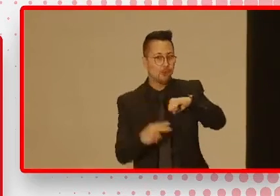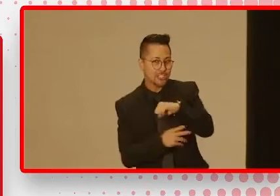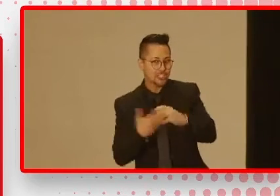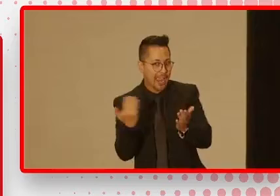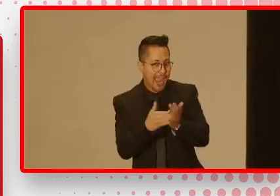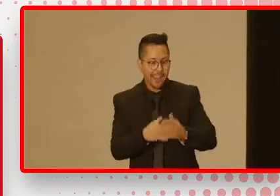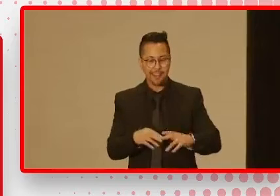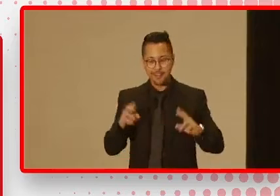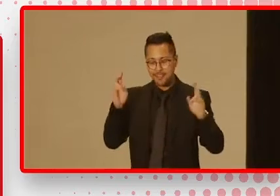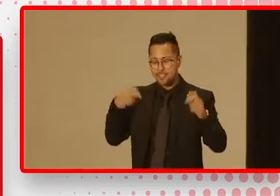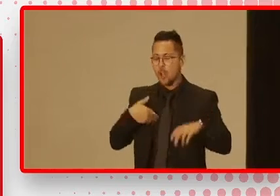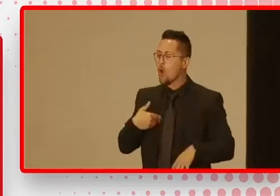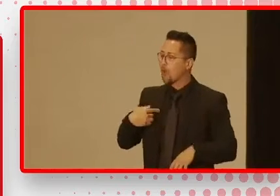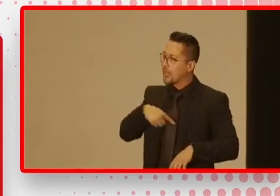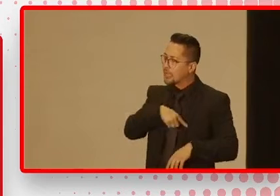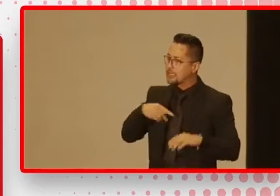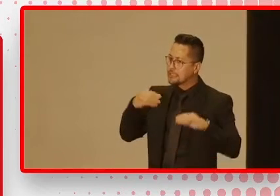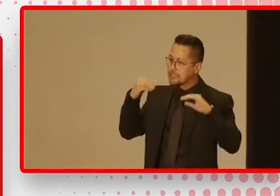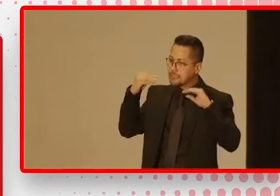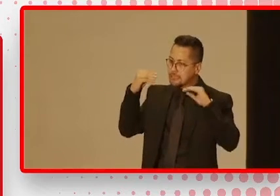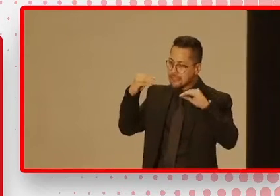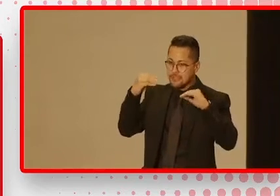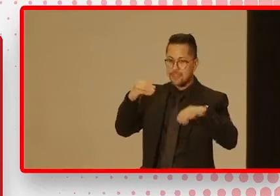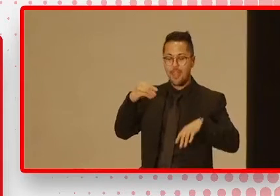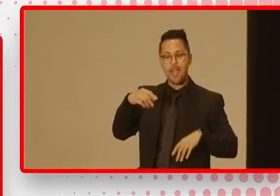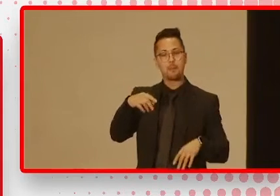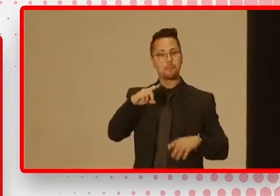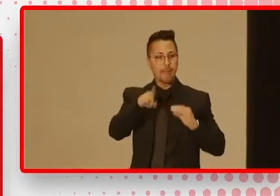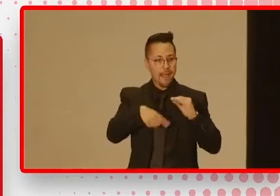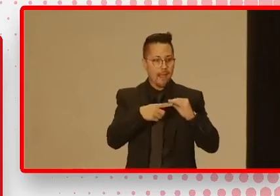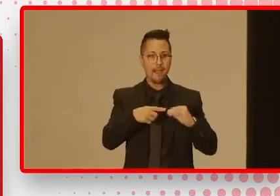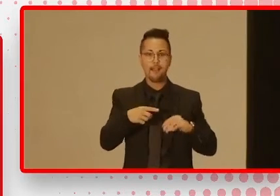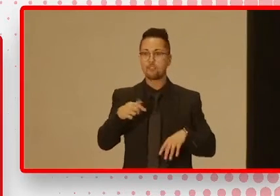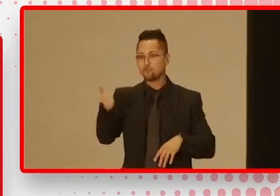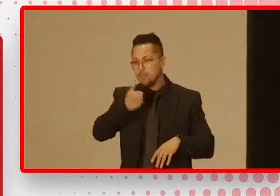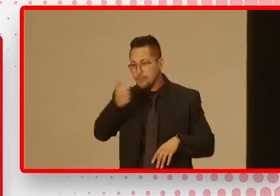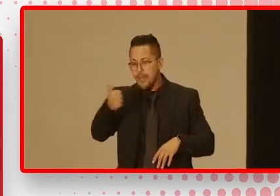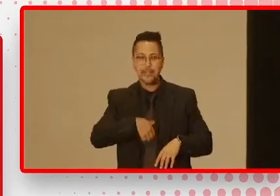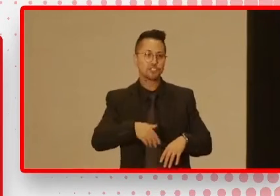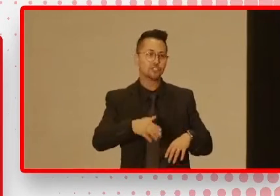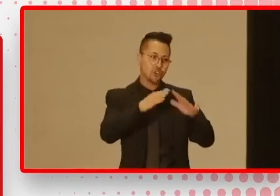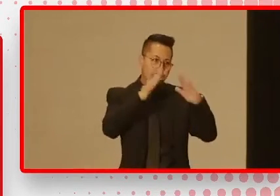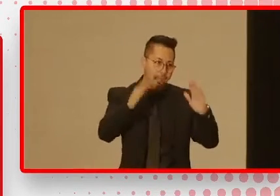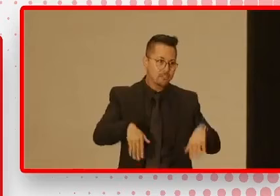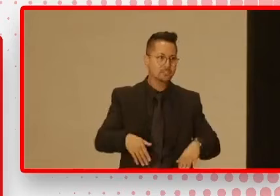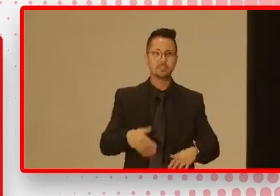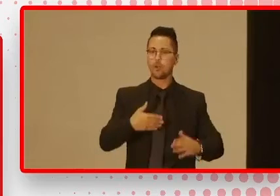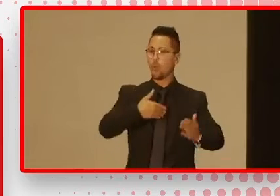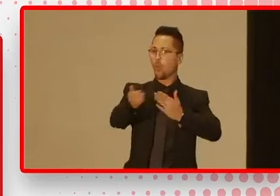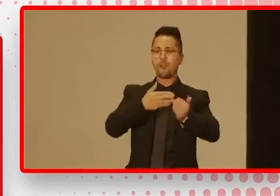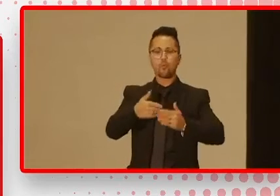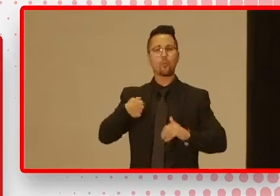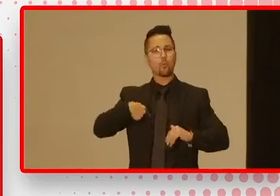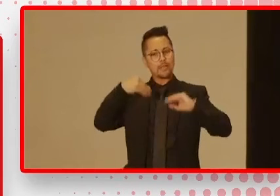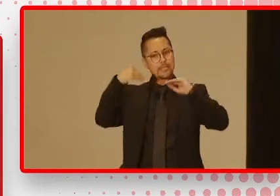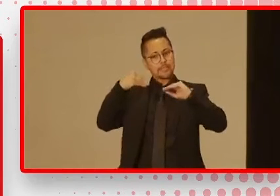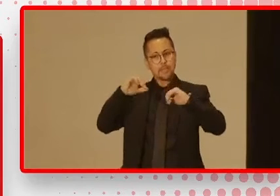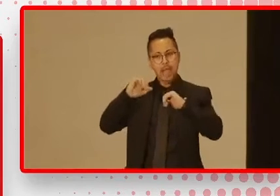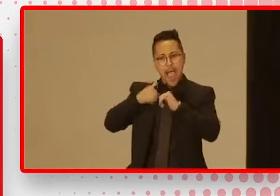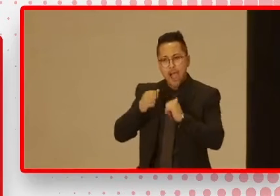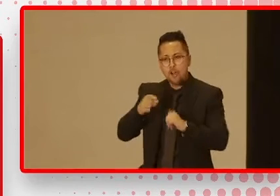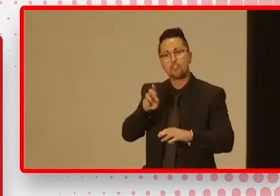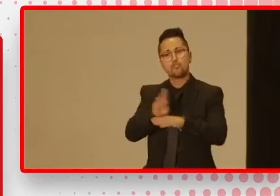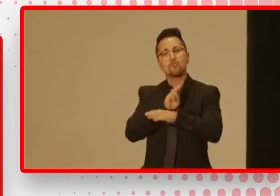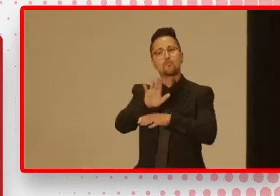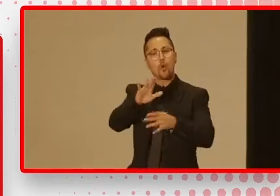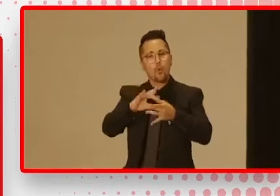about whether it's housing, employment, transportation, whatever it is. We try to teach them about how to use their words correctly